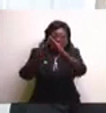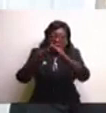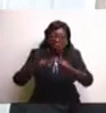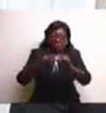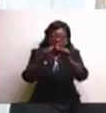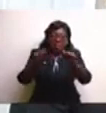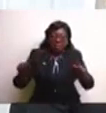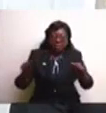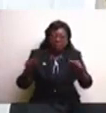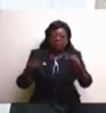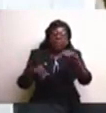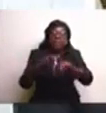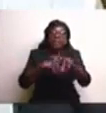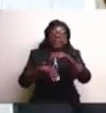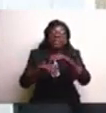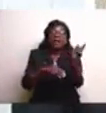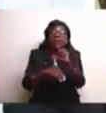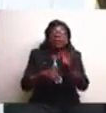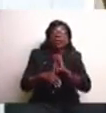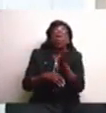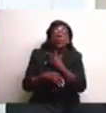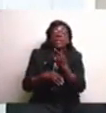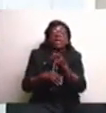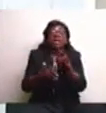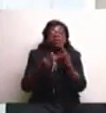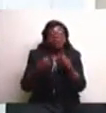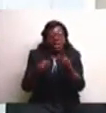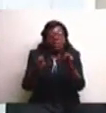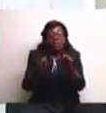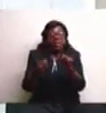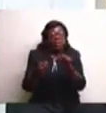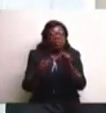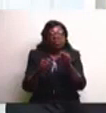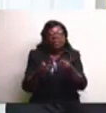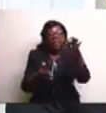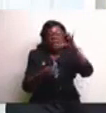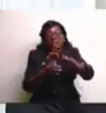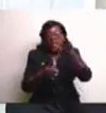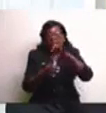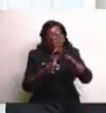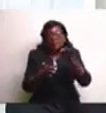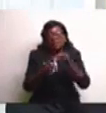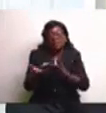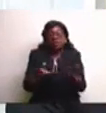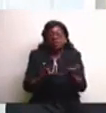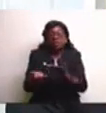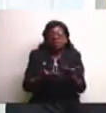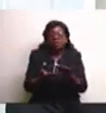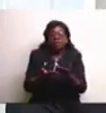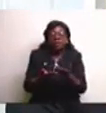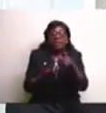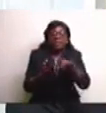are trying to get reelected to serve in this honorable place for